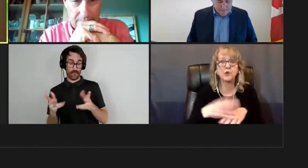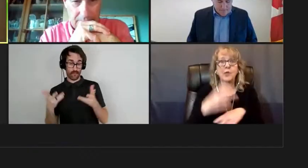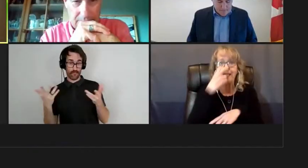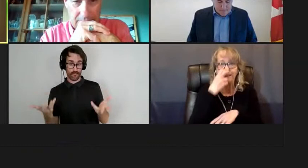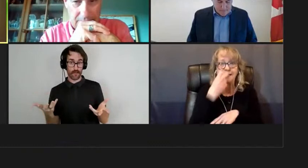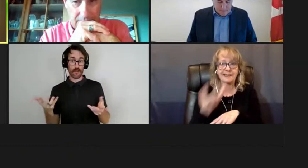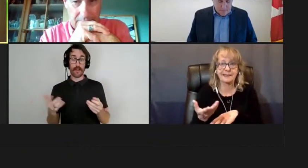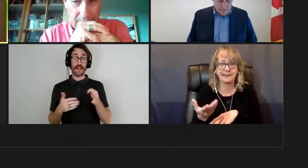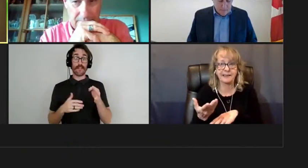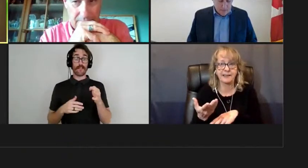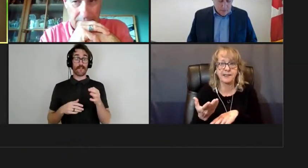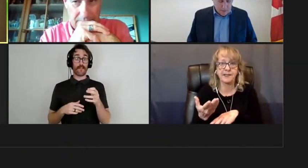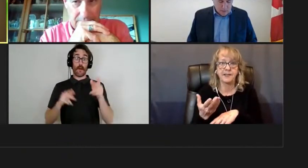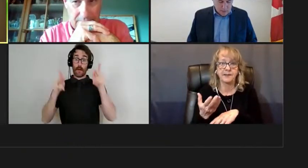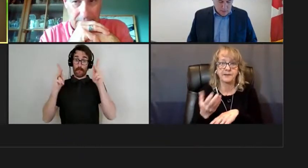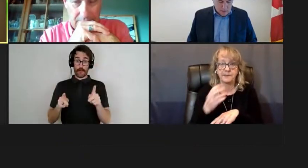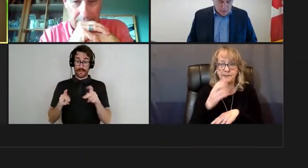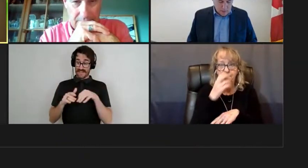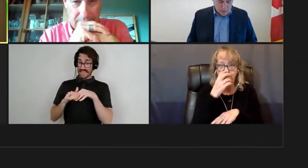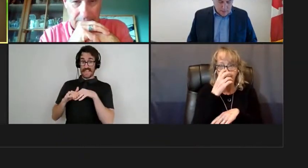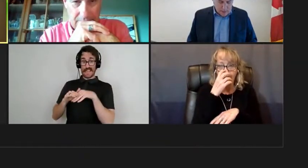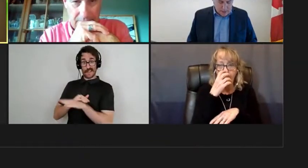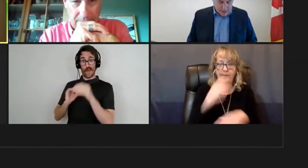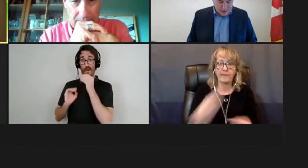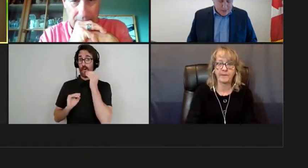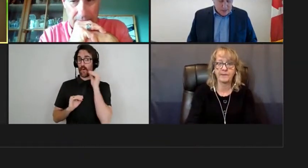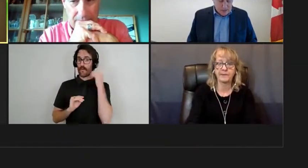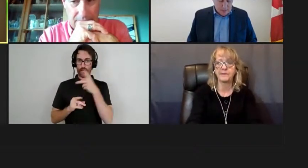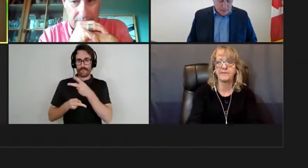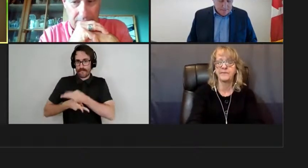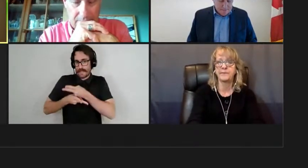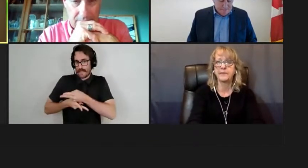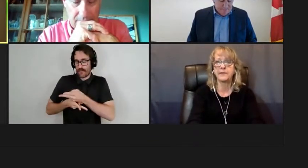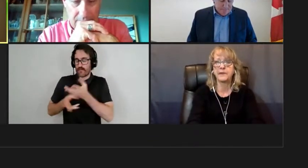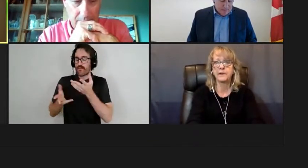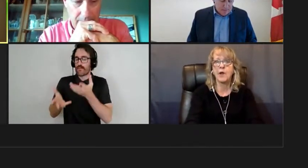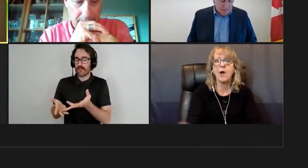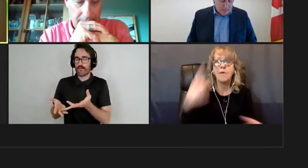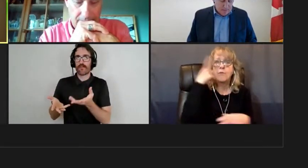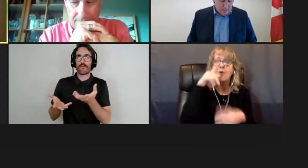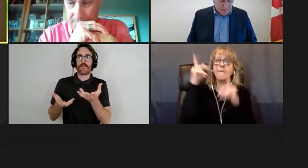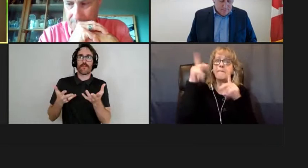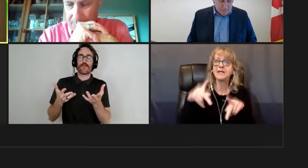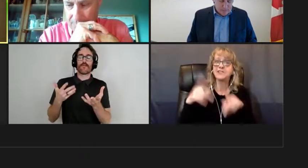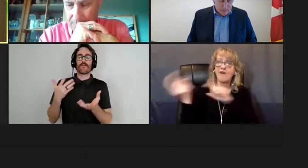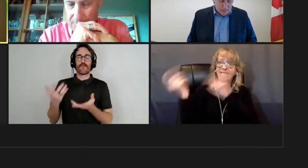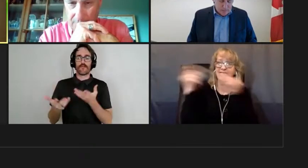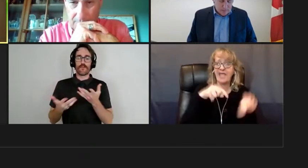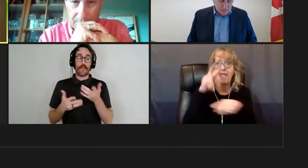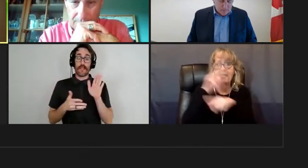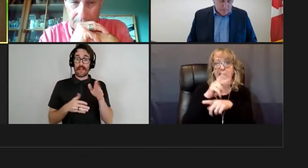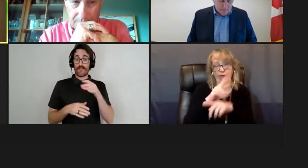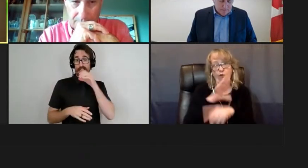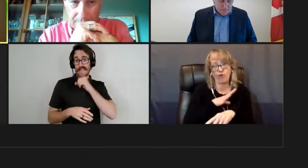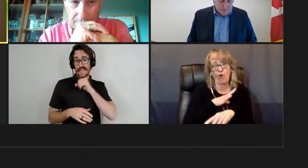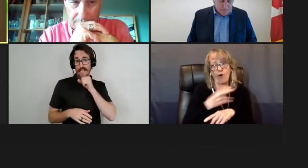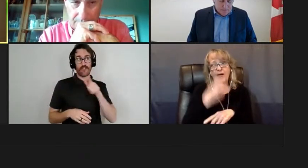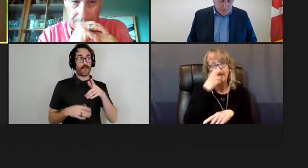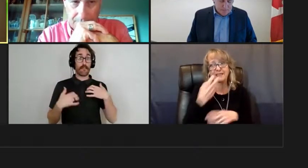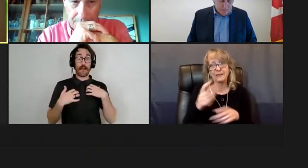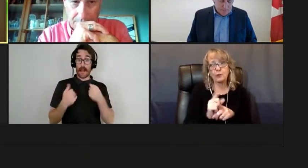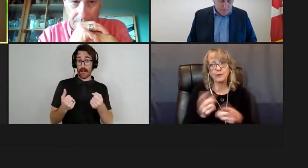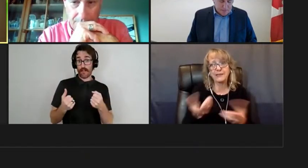person coming in, to the caregiver, in terms of, you know, what their age is and their health